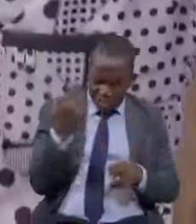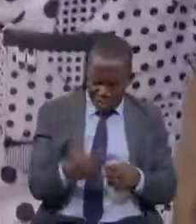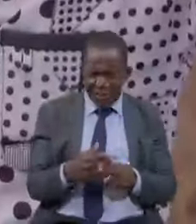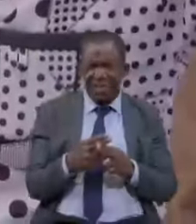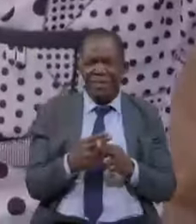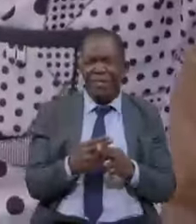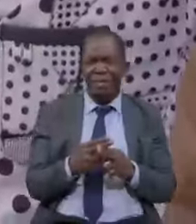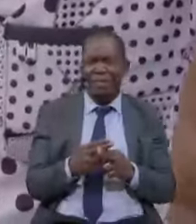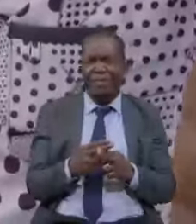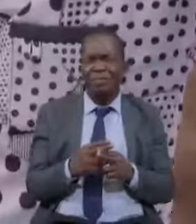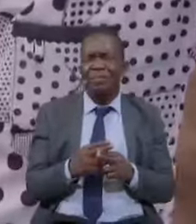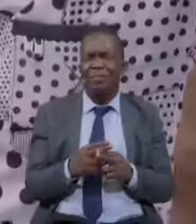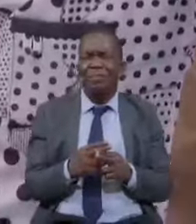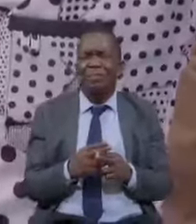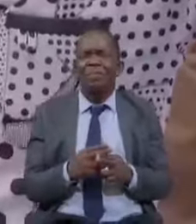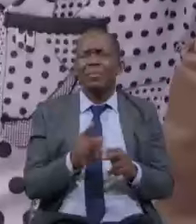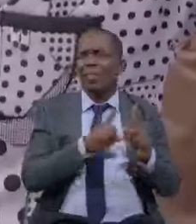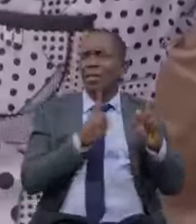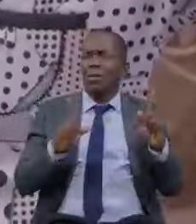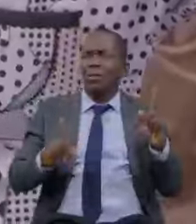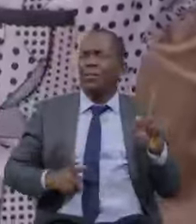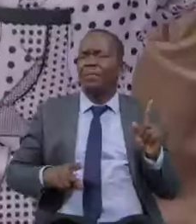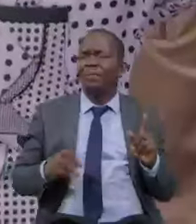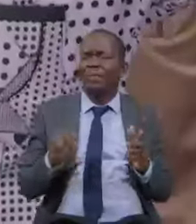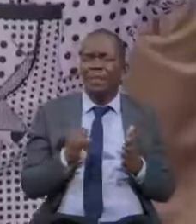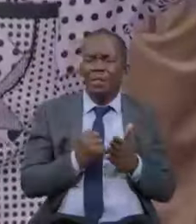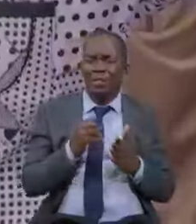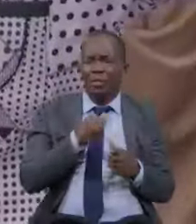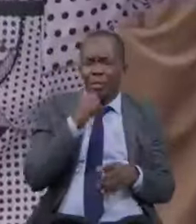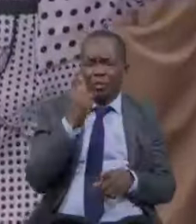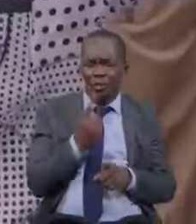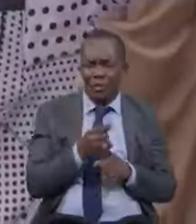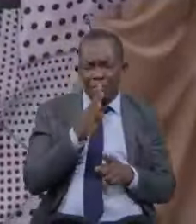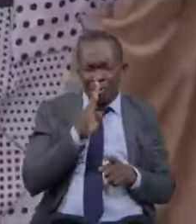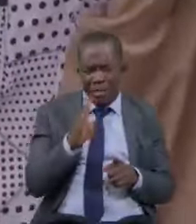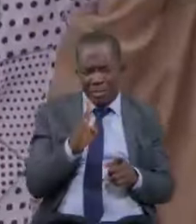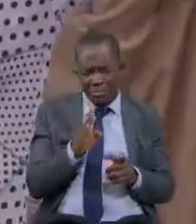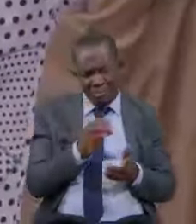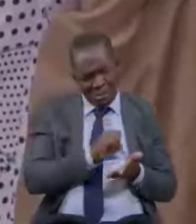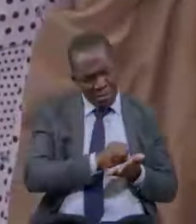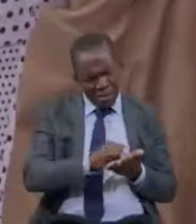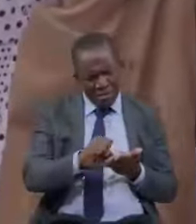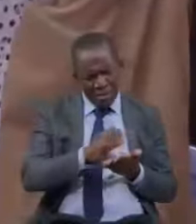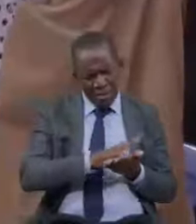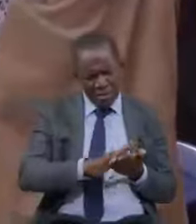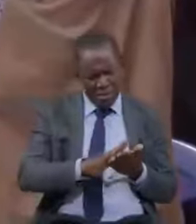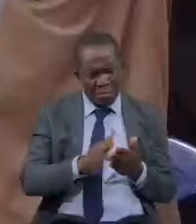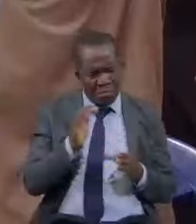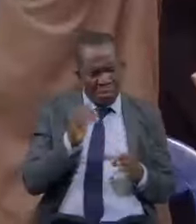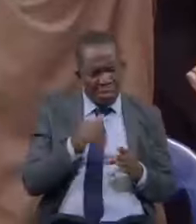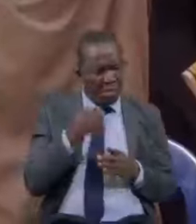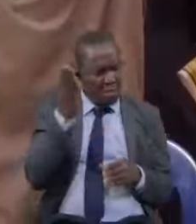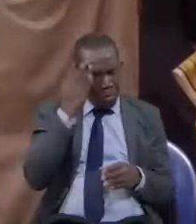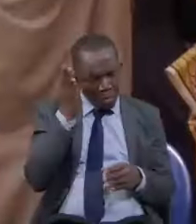Lord, it will not just be sanctification in doctrine. It will be sanctification